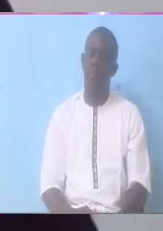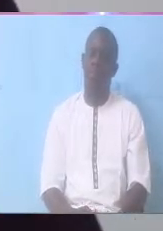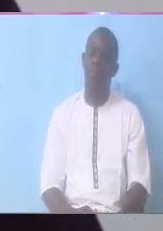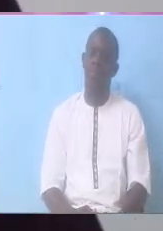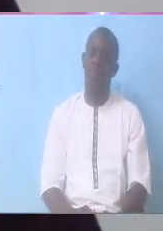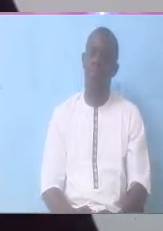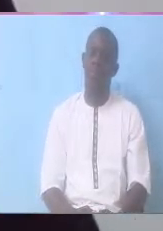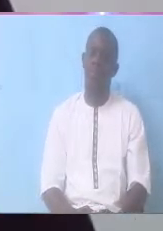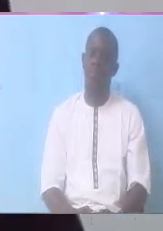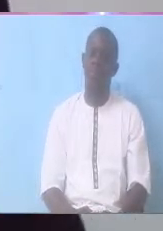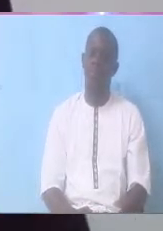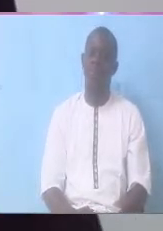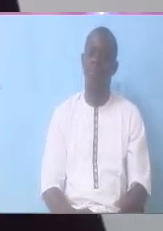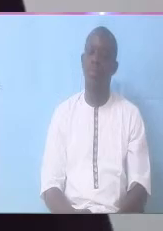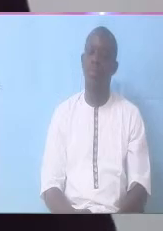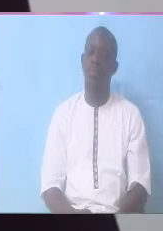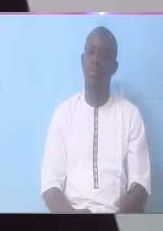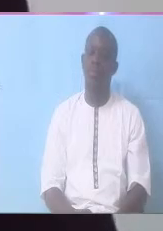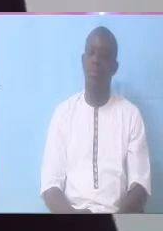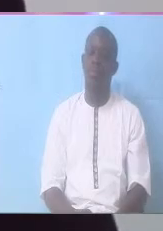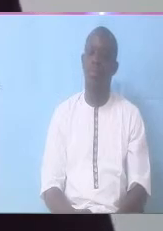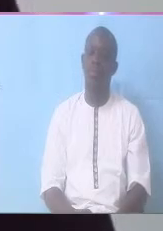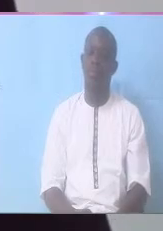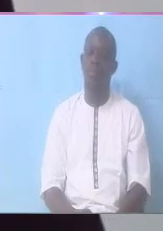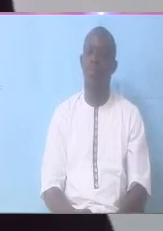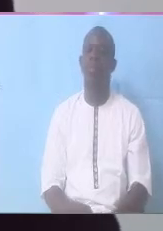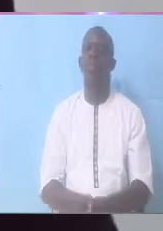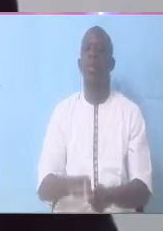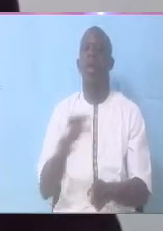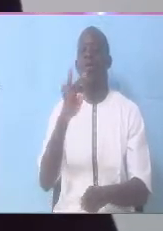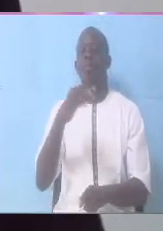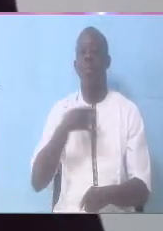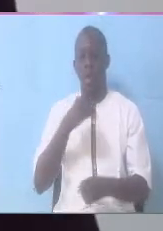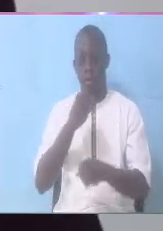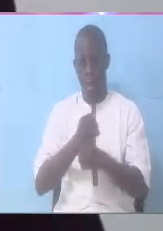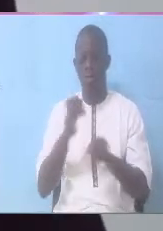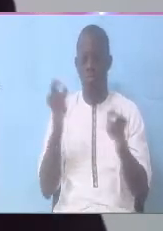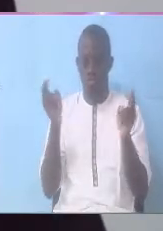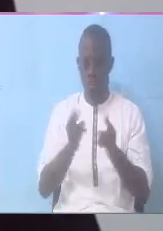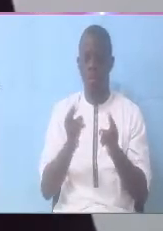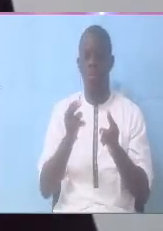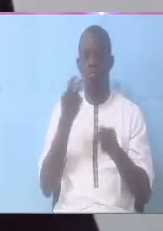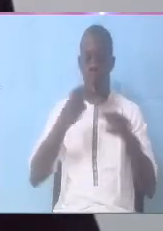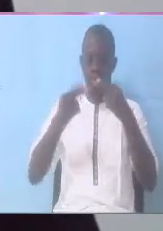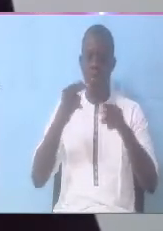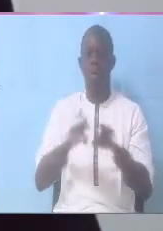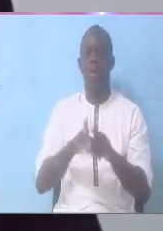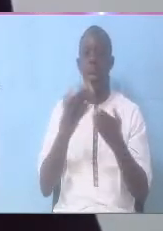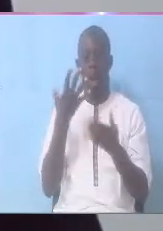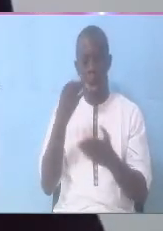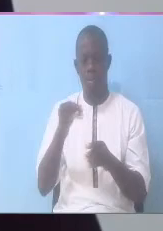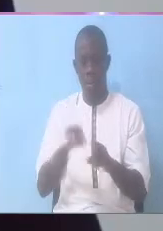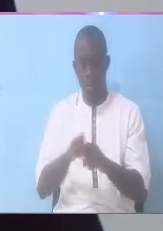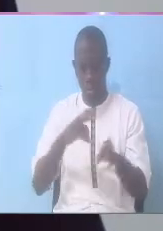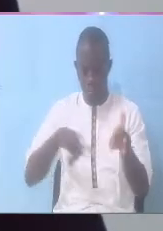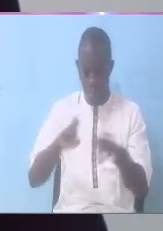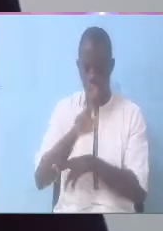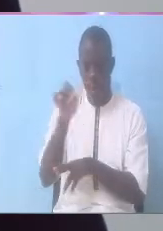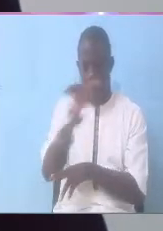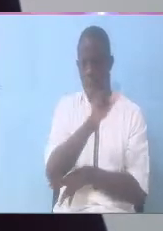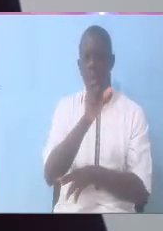kalangolo. So to cut story short, this is how we came back, and then we were escorted with the